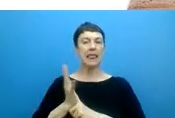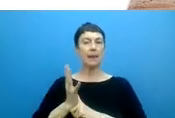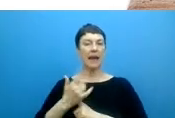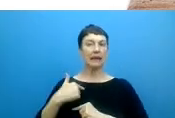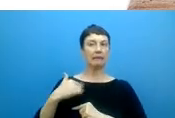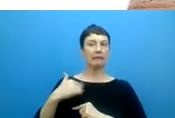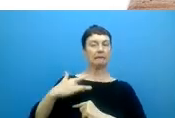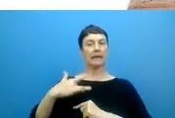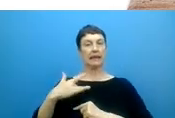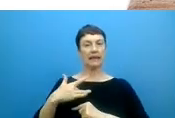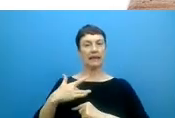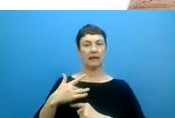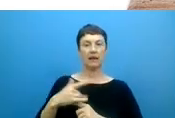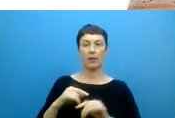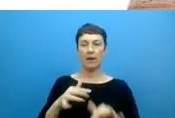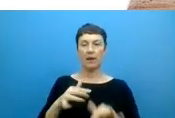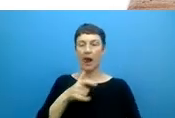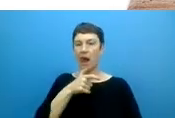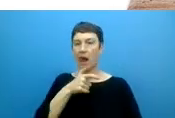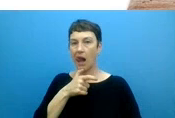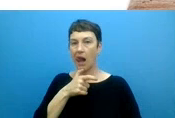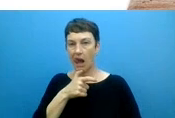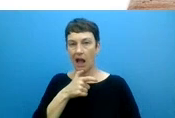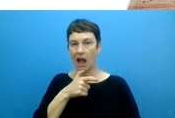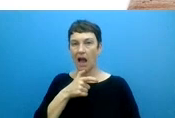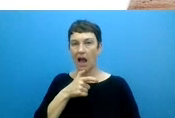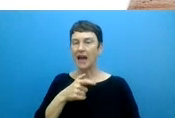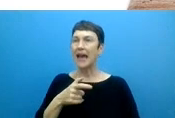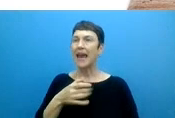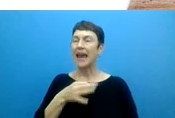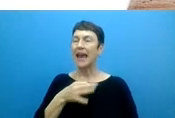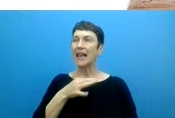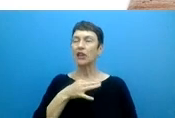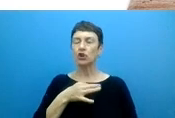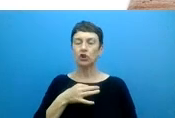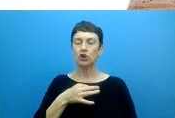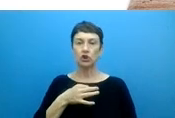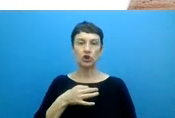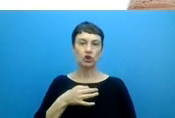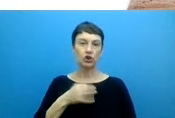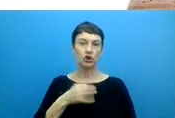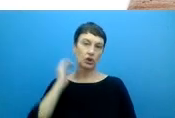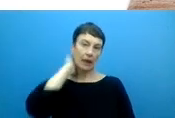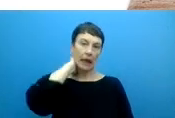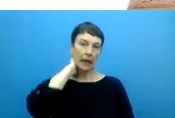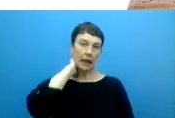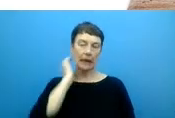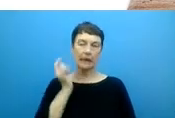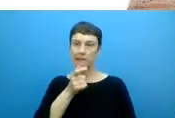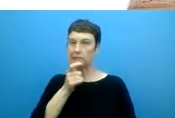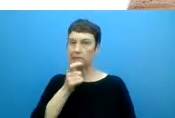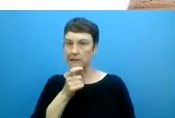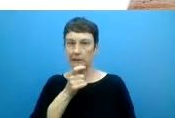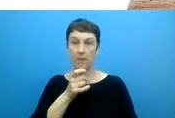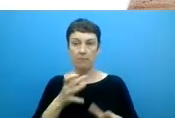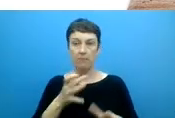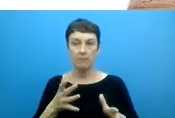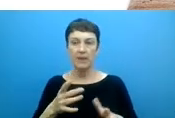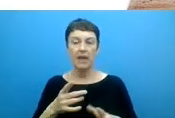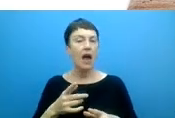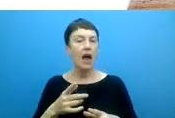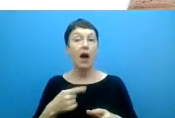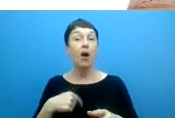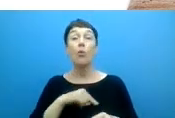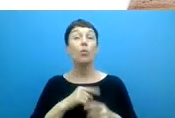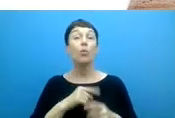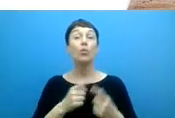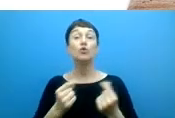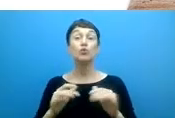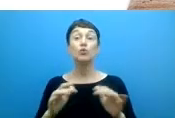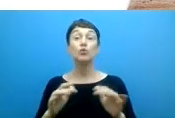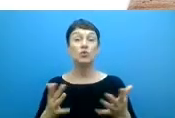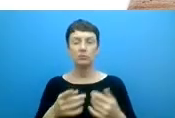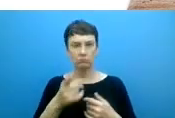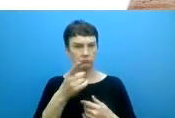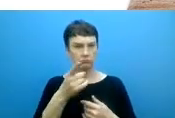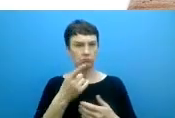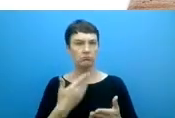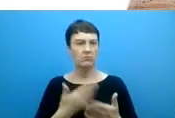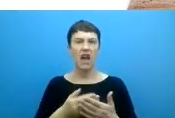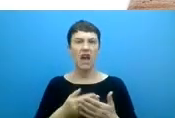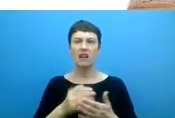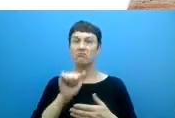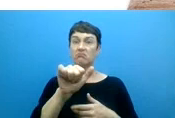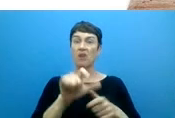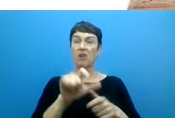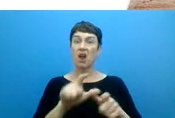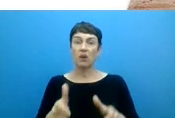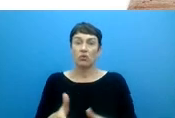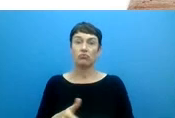they could not properly articulate their thoughts in English. But we made this rule where it's like you can speak in your